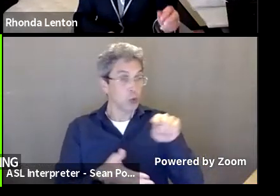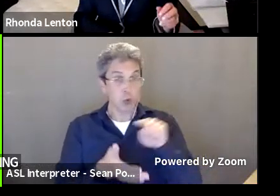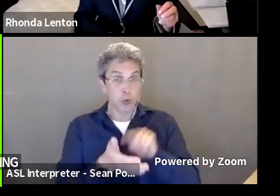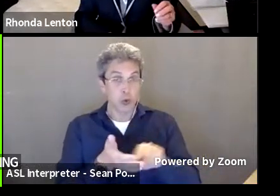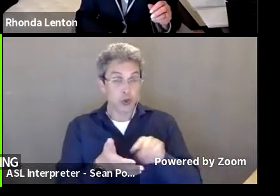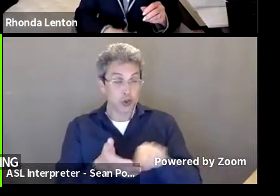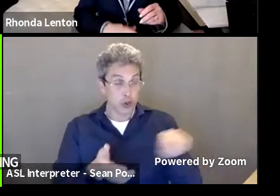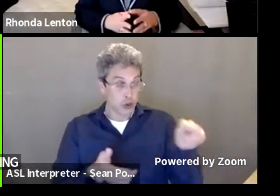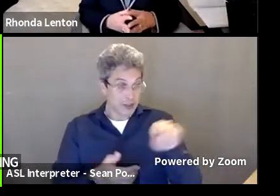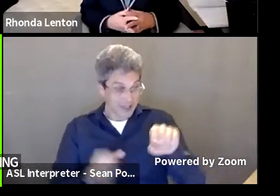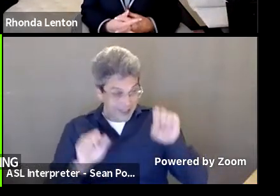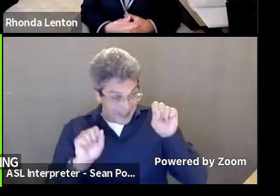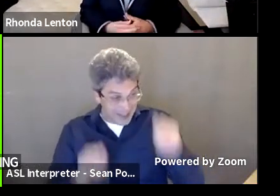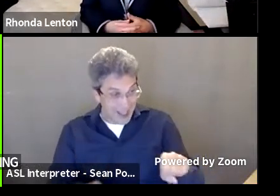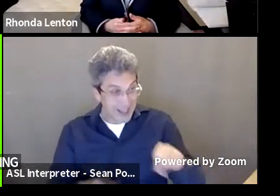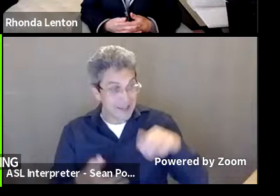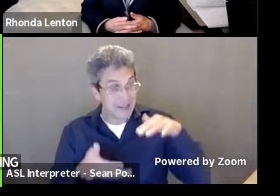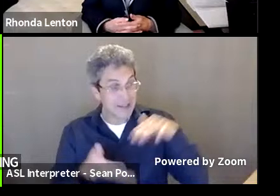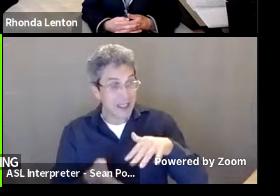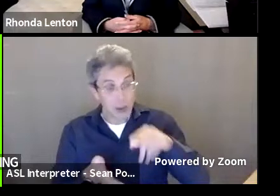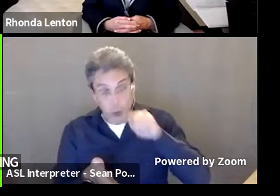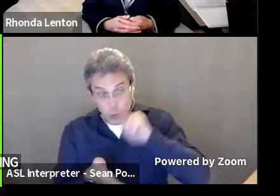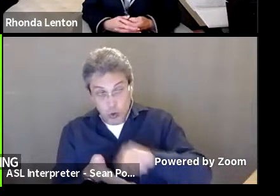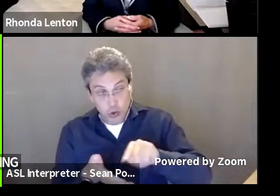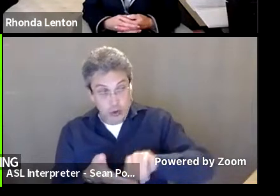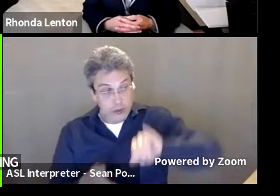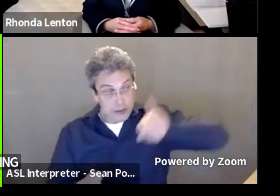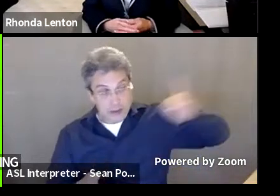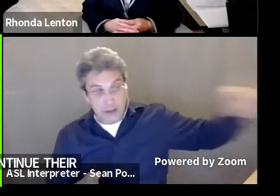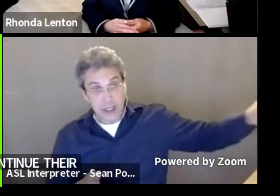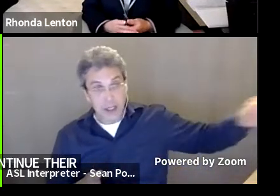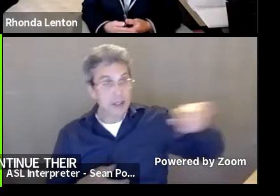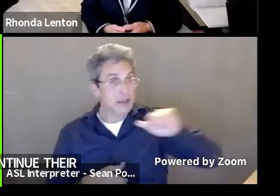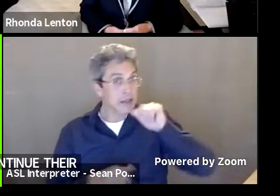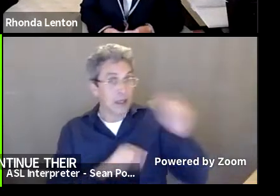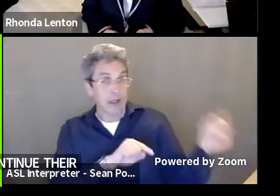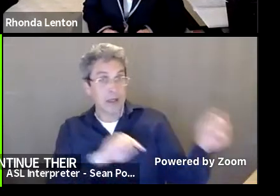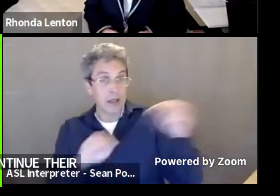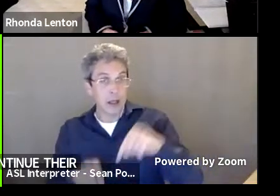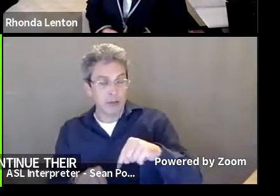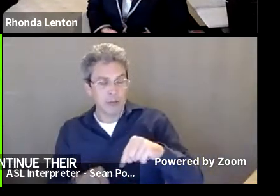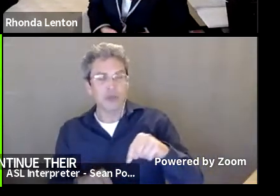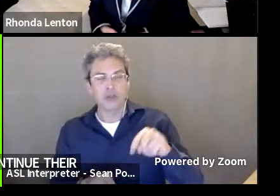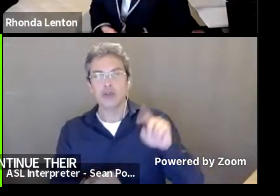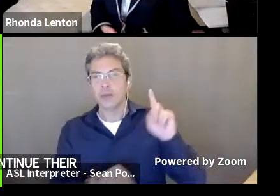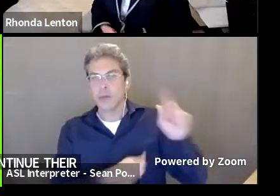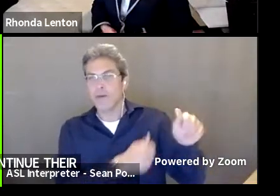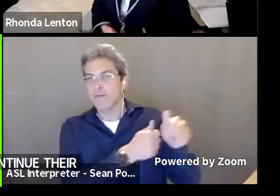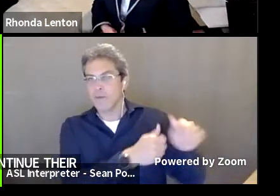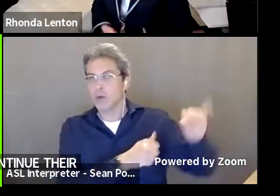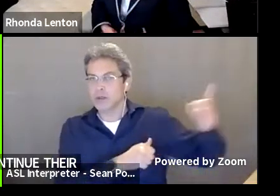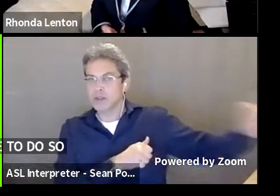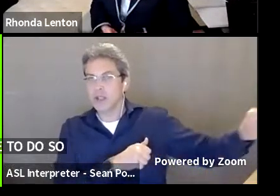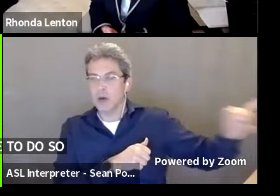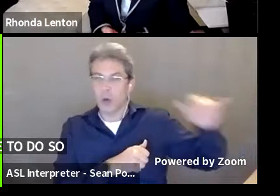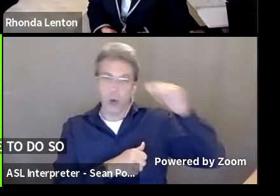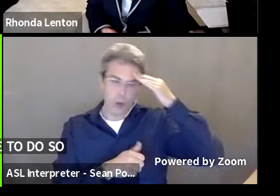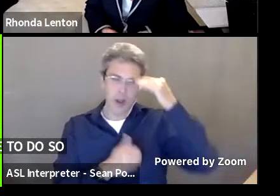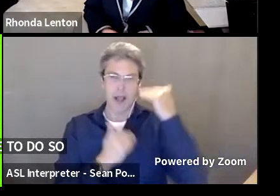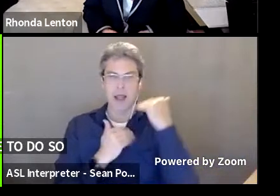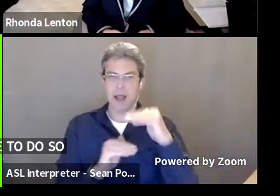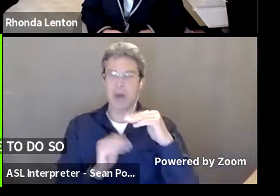research activities off campus should continue to do so, given the limited capacity we have due to COVID-19 health and